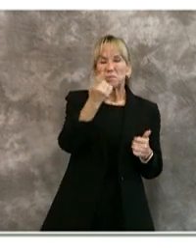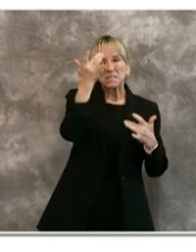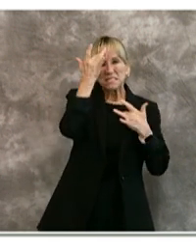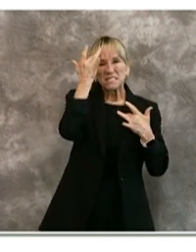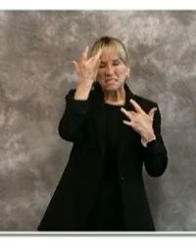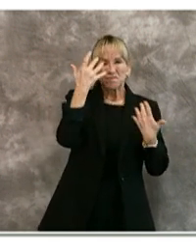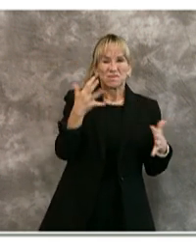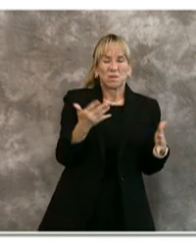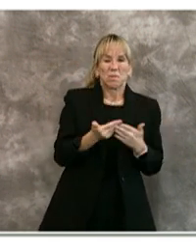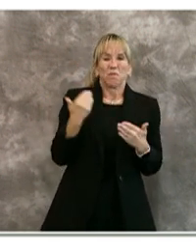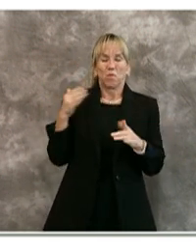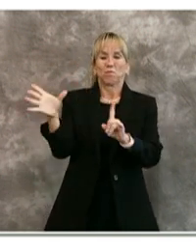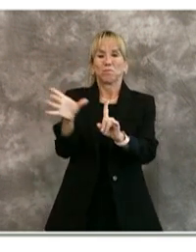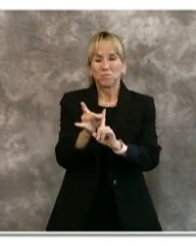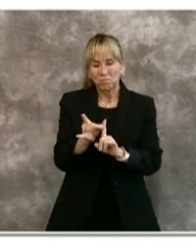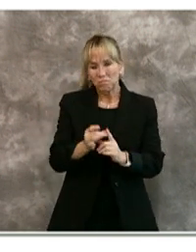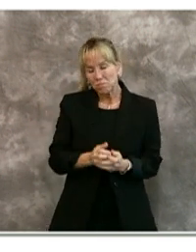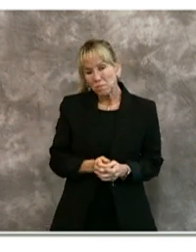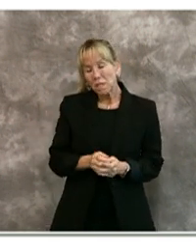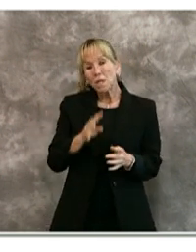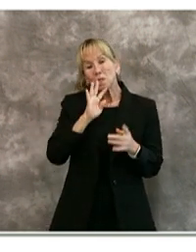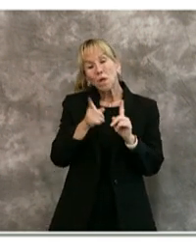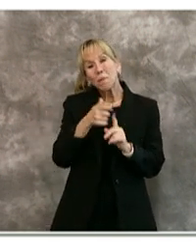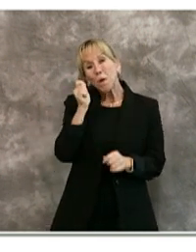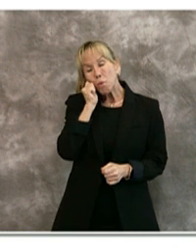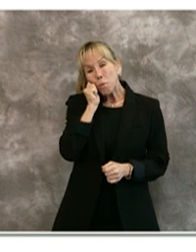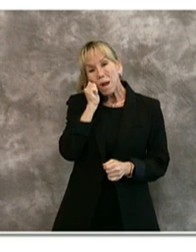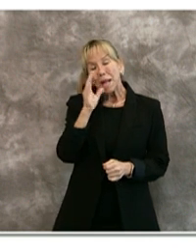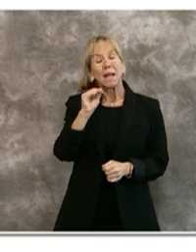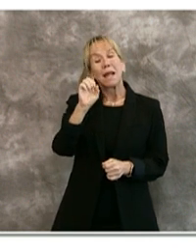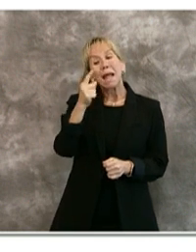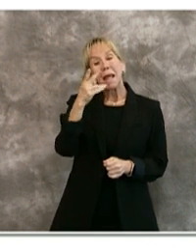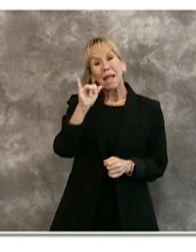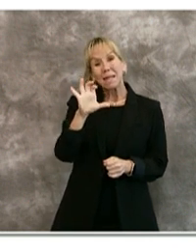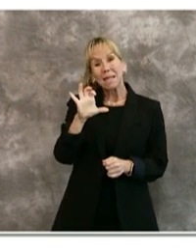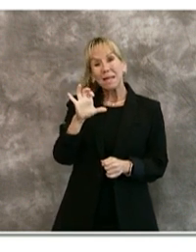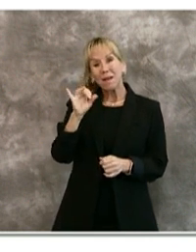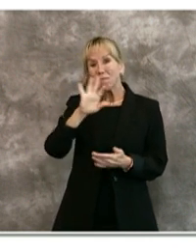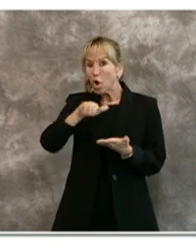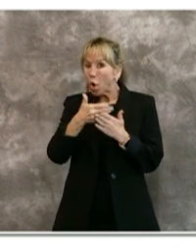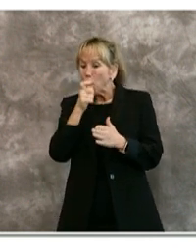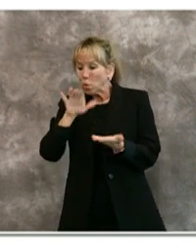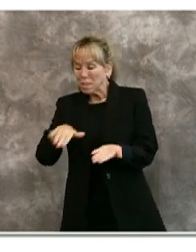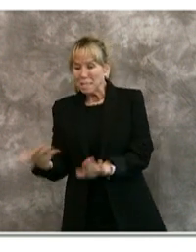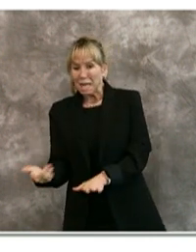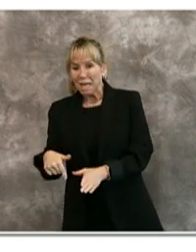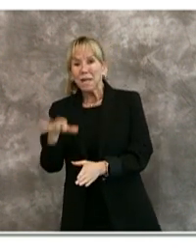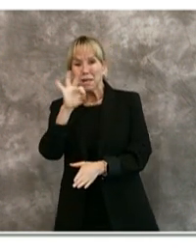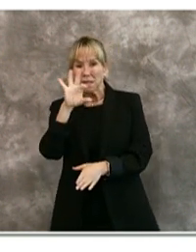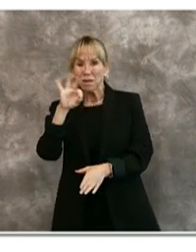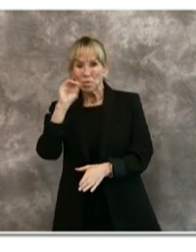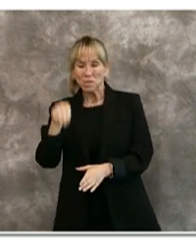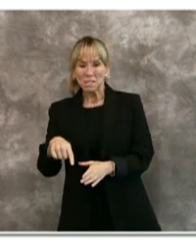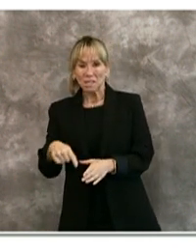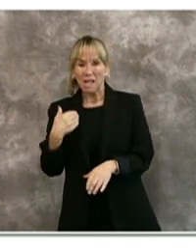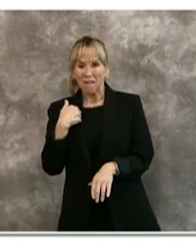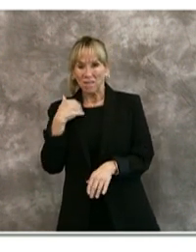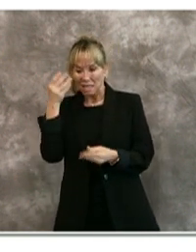conditions. Regarding race and ethnicity of all deaths, we have data for 99% of the total number,